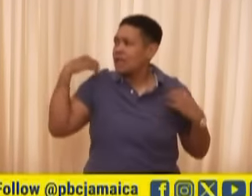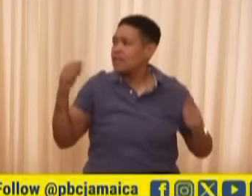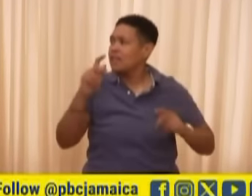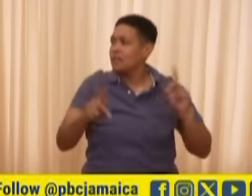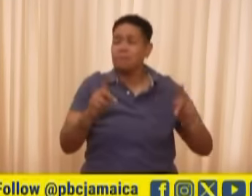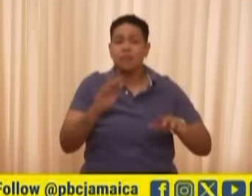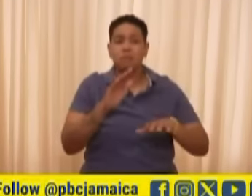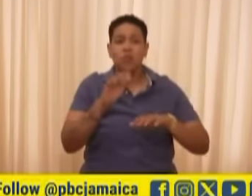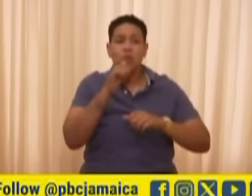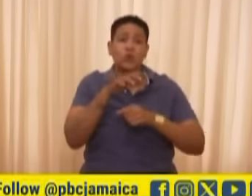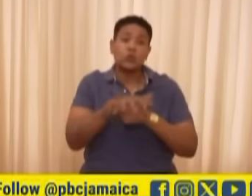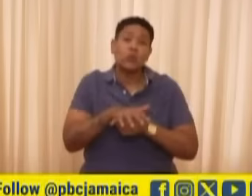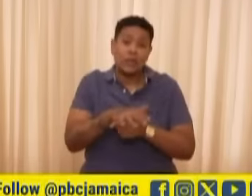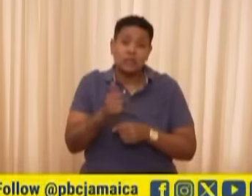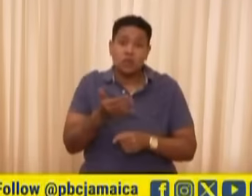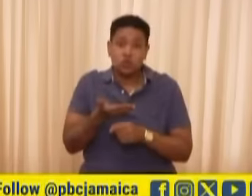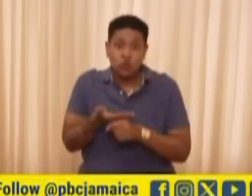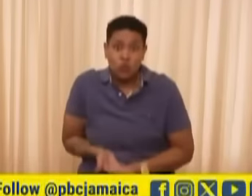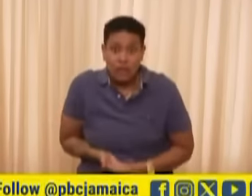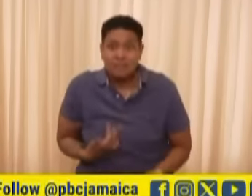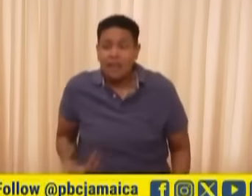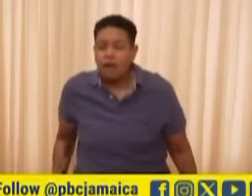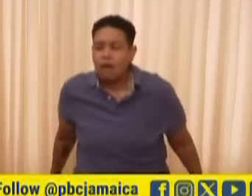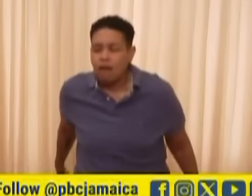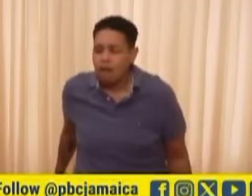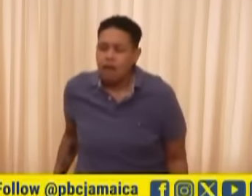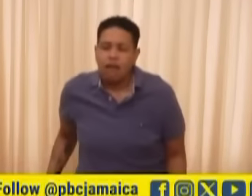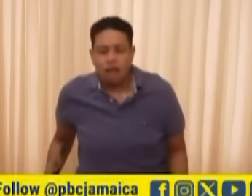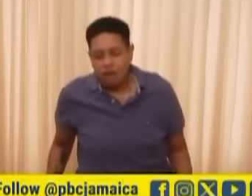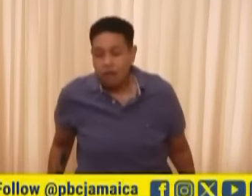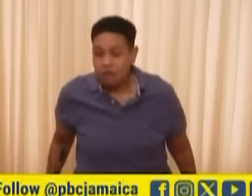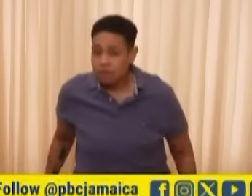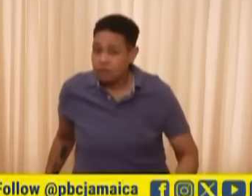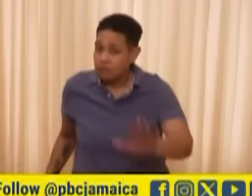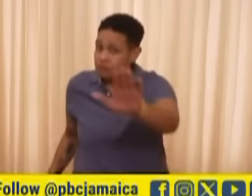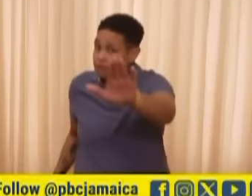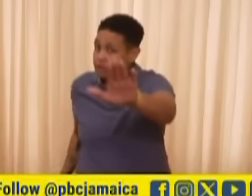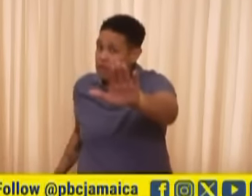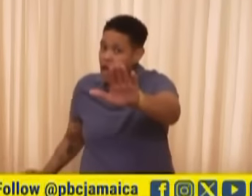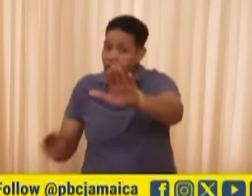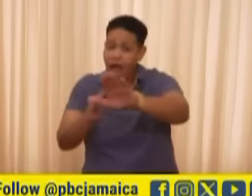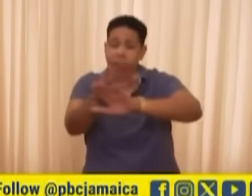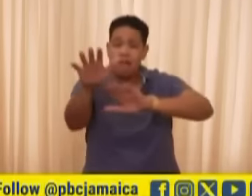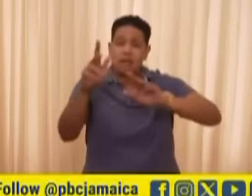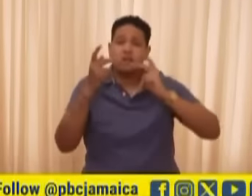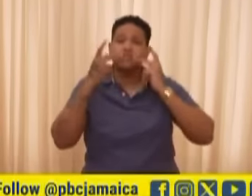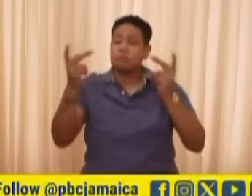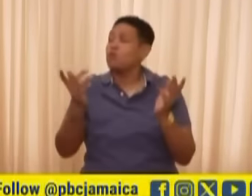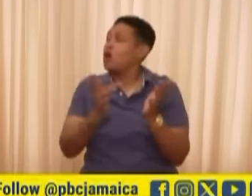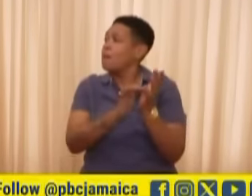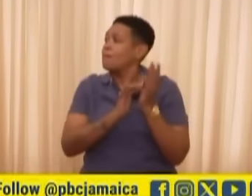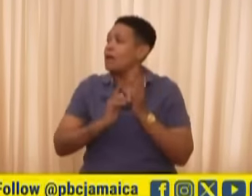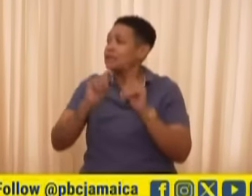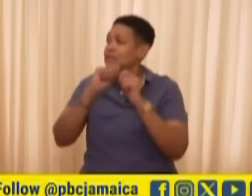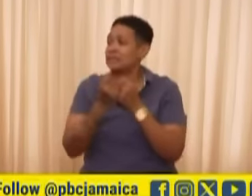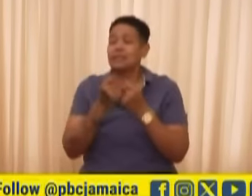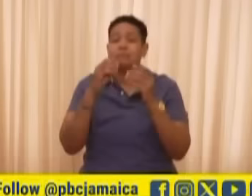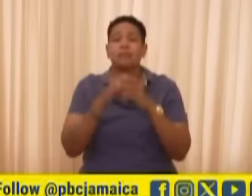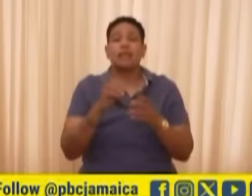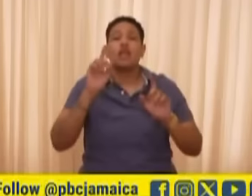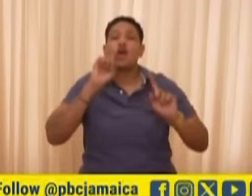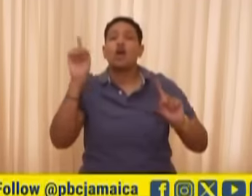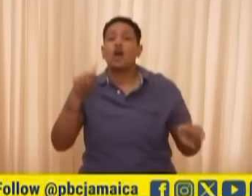under stress. So to advise the public that there will be a medical team within the command